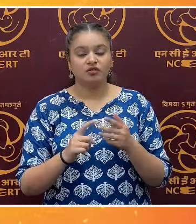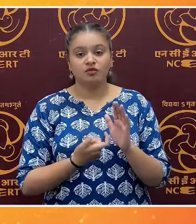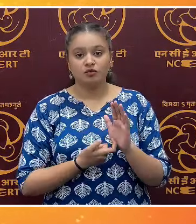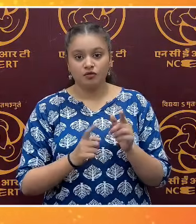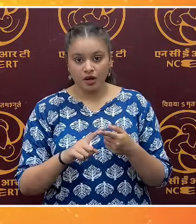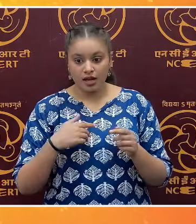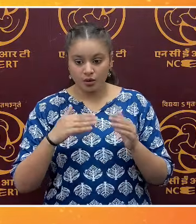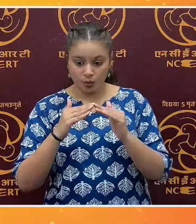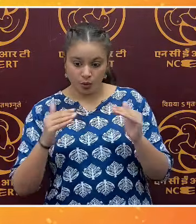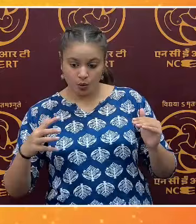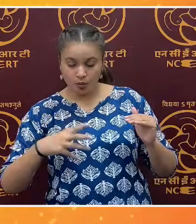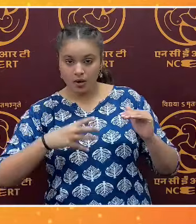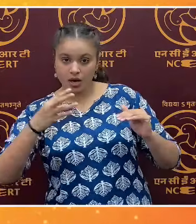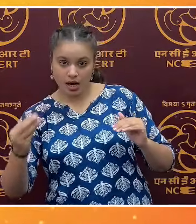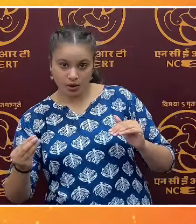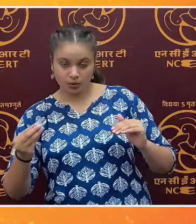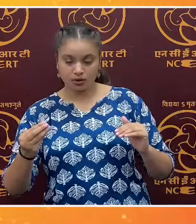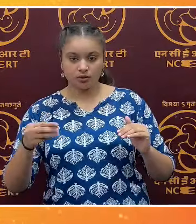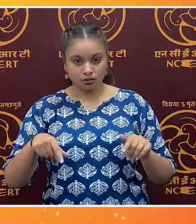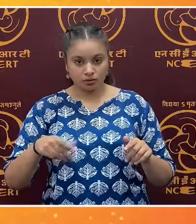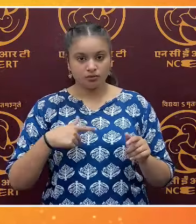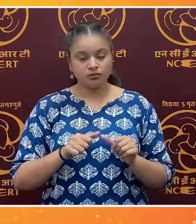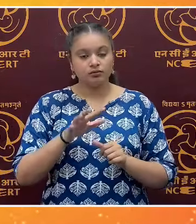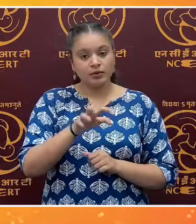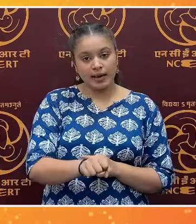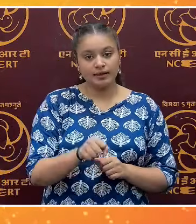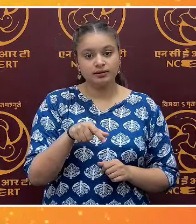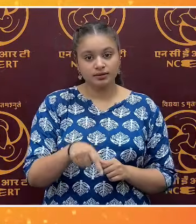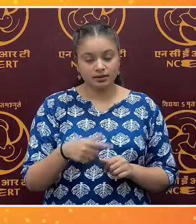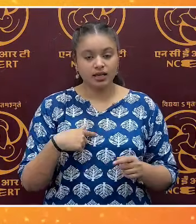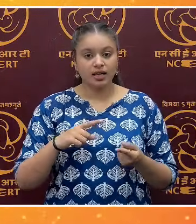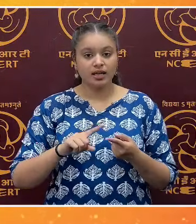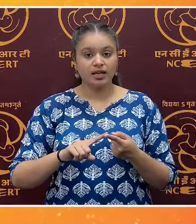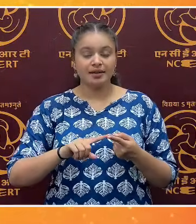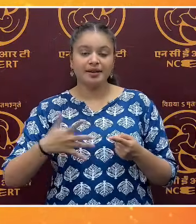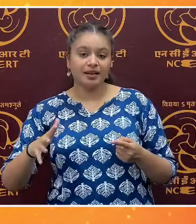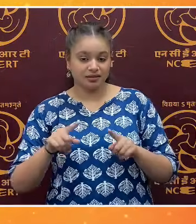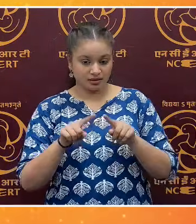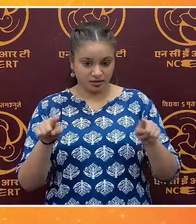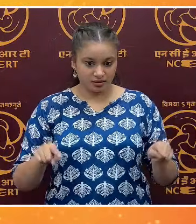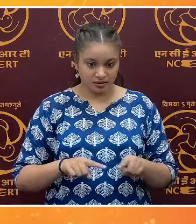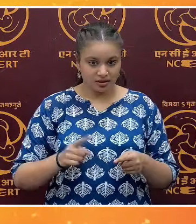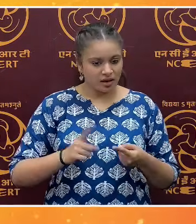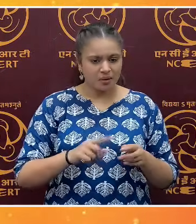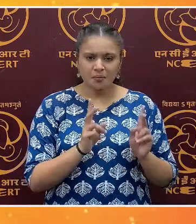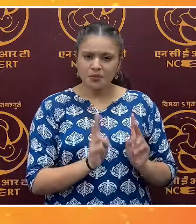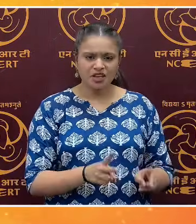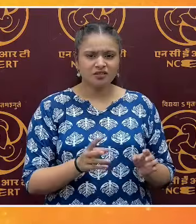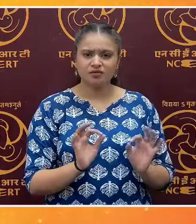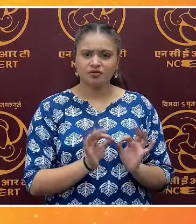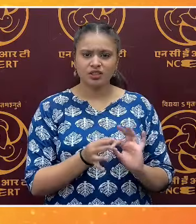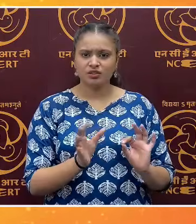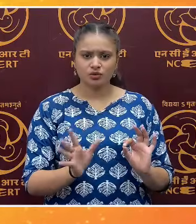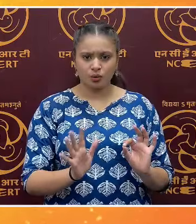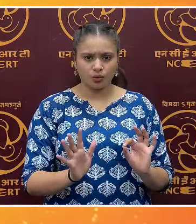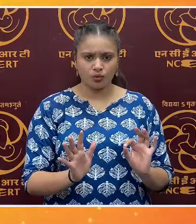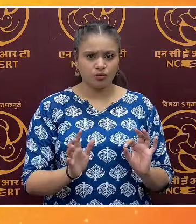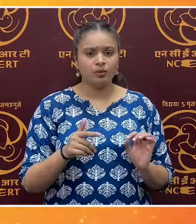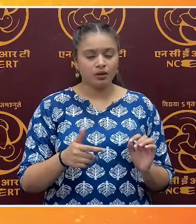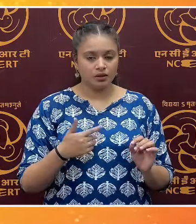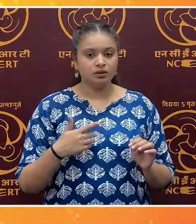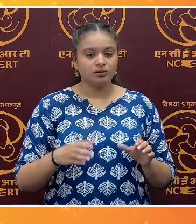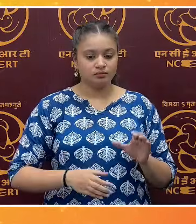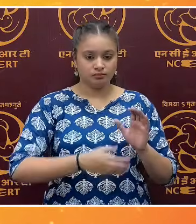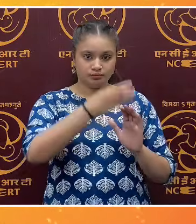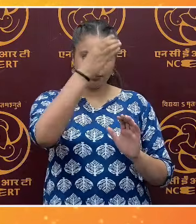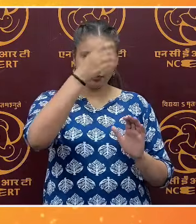our houses, and we are just accessing this electric current. It is not like it is permanent there. So it is just, you can see this overhead poles